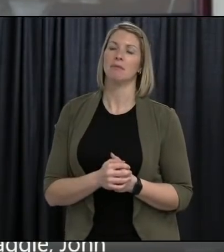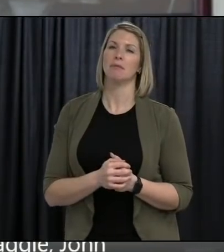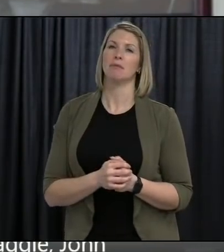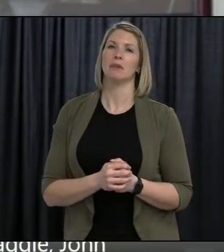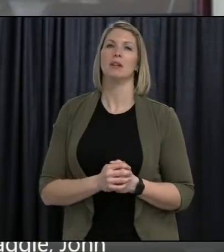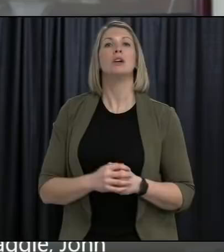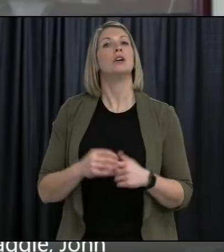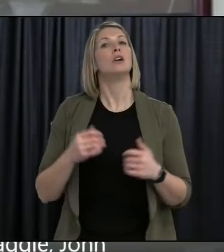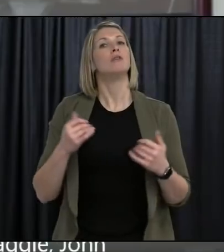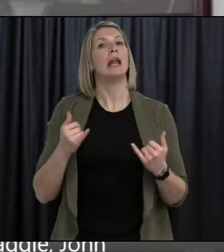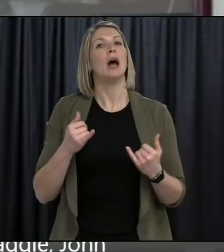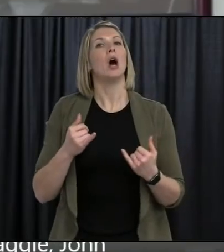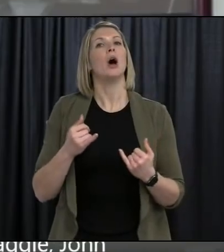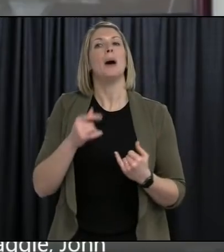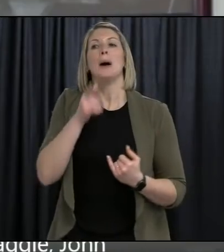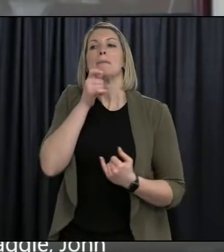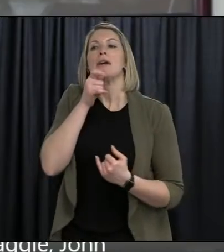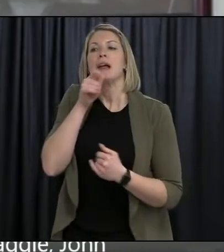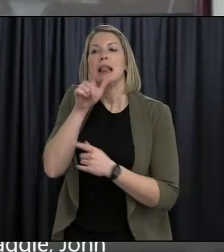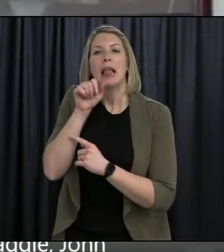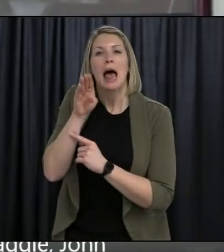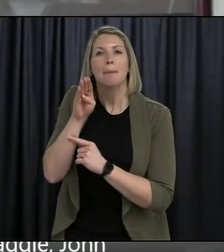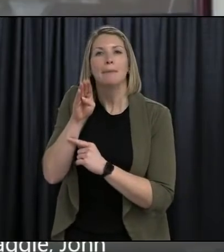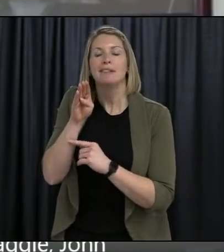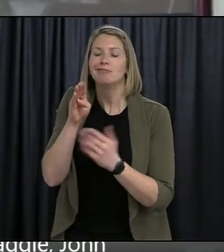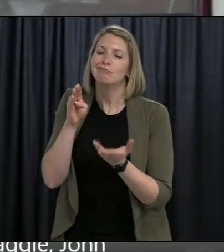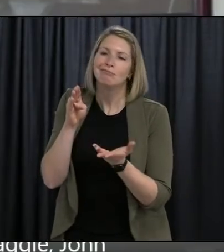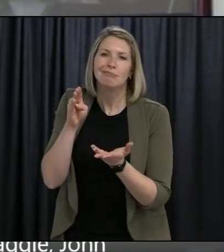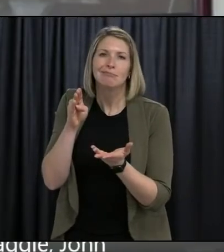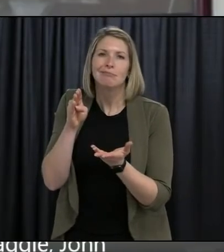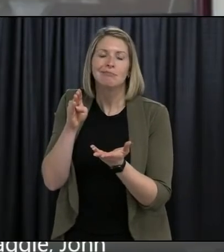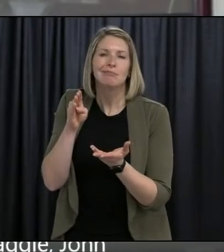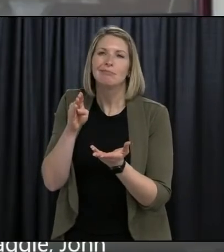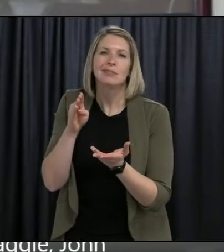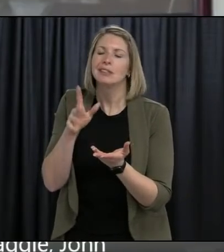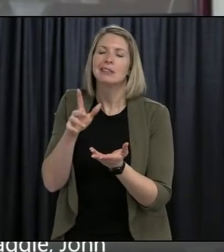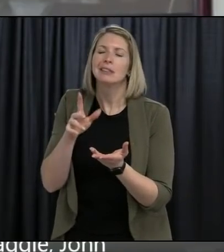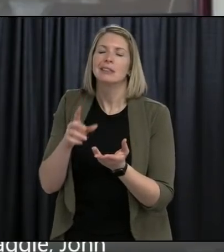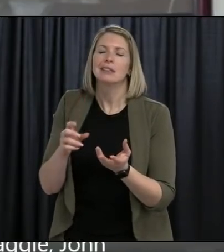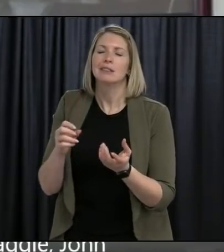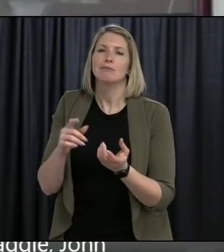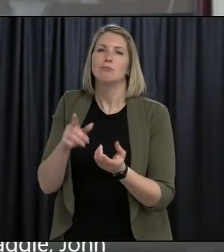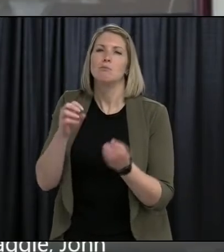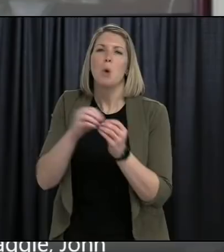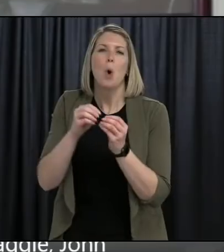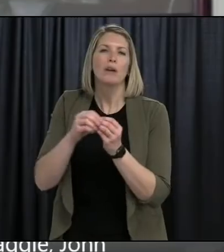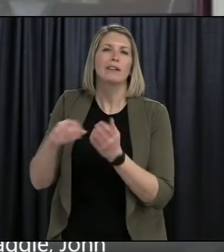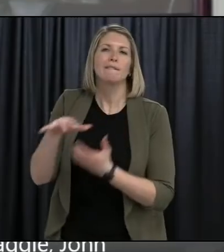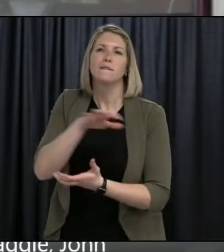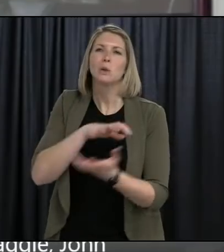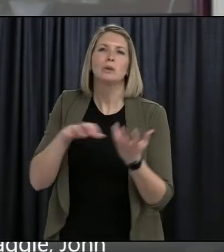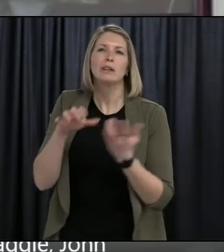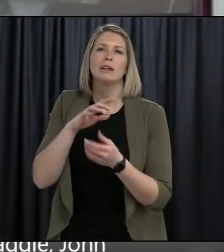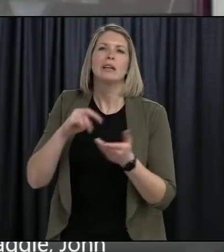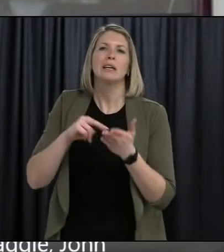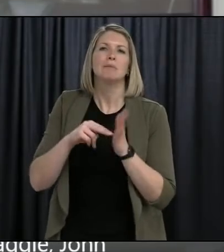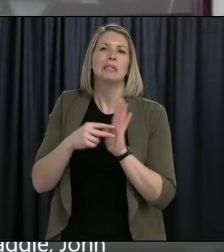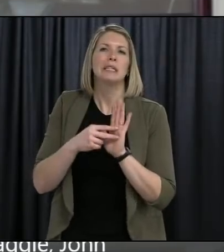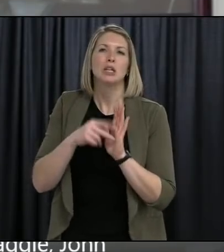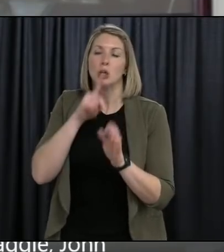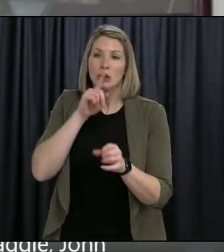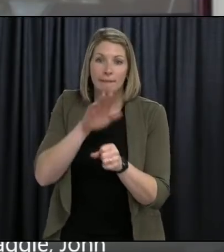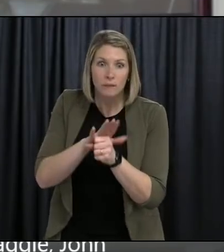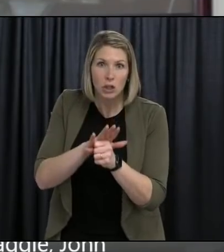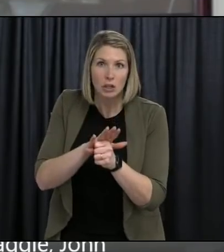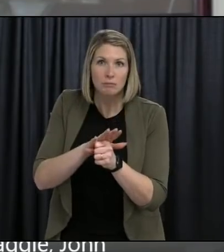confirmer for the private lab, so it would be a circular affair, and the feds have this long-standing arrangement for